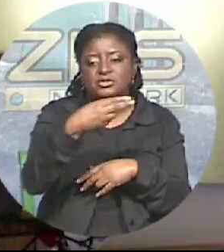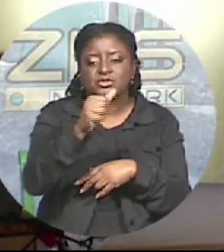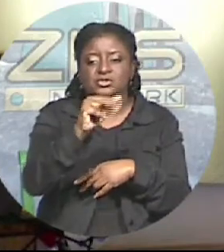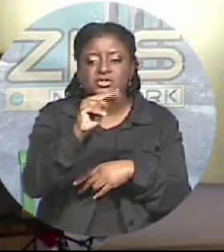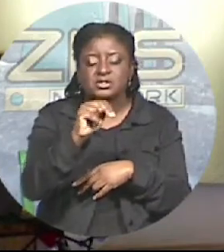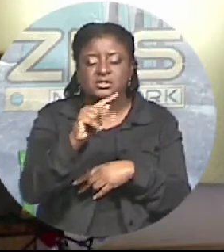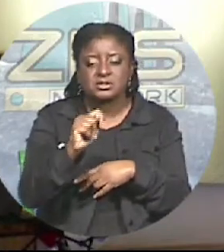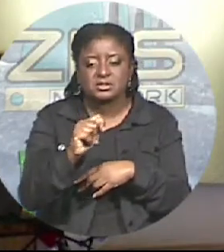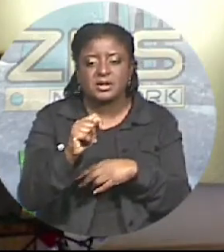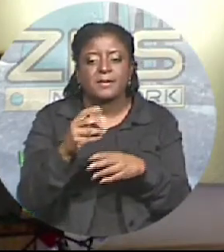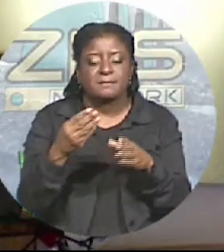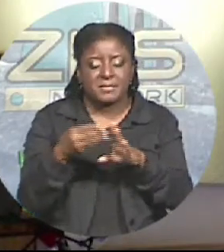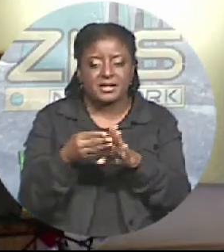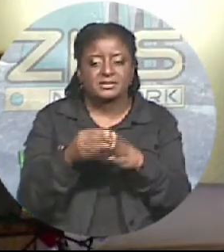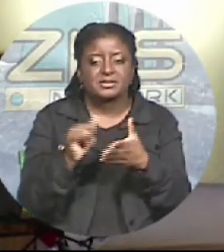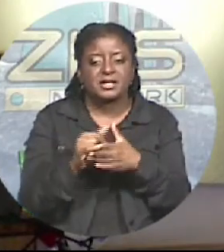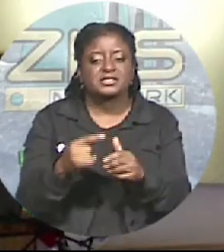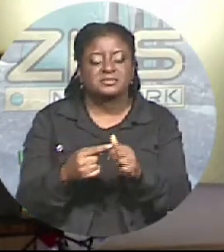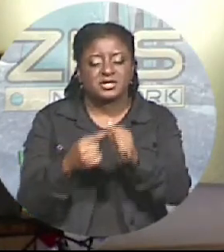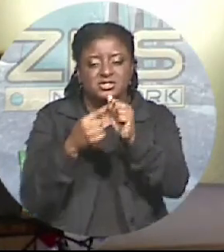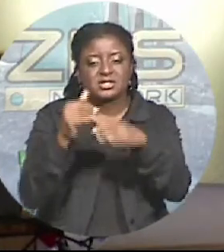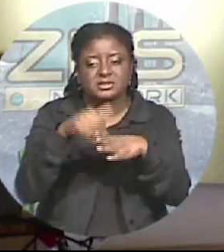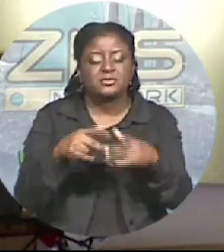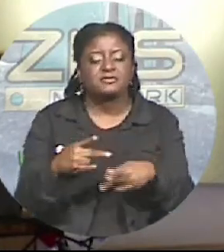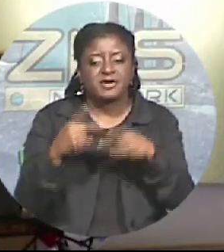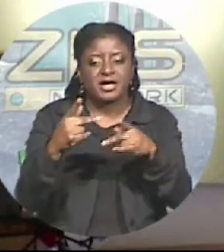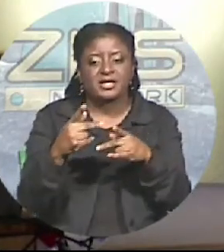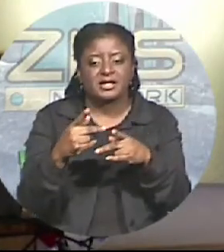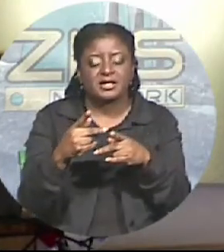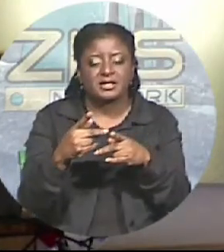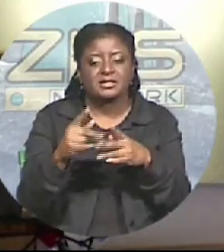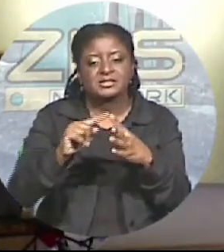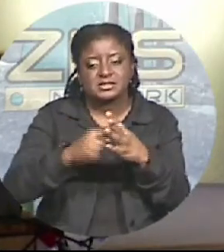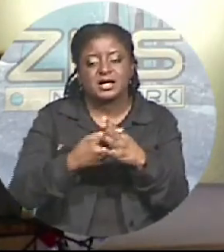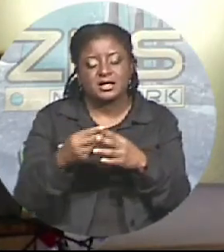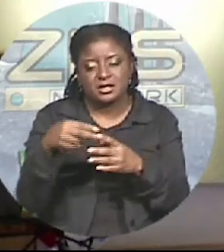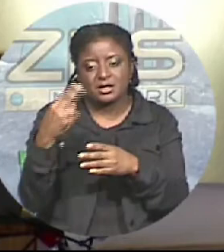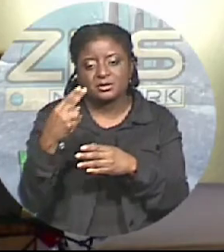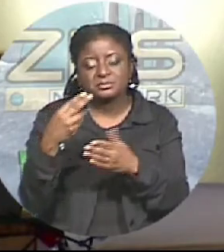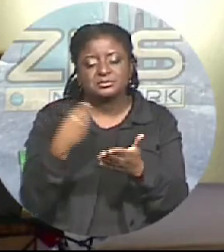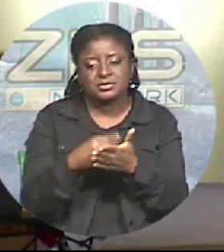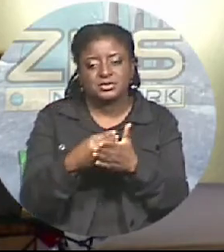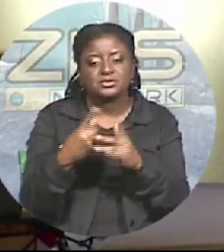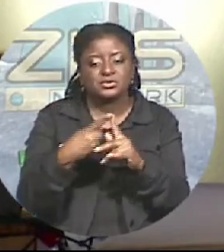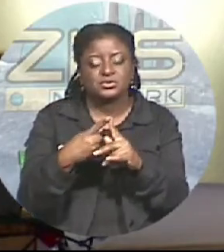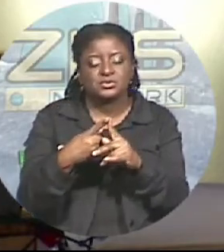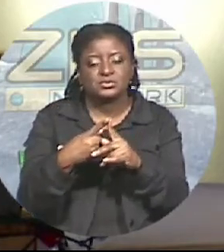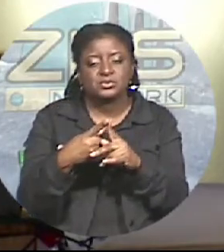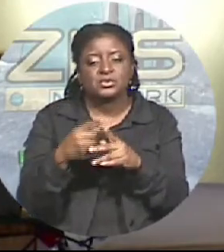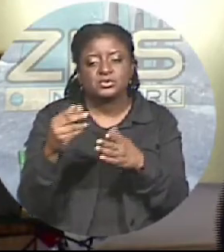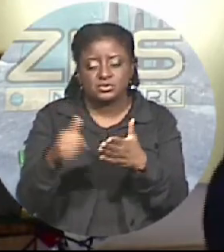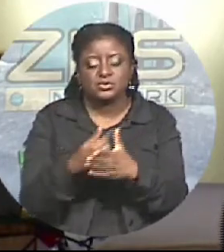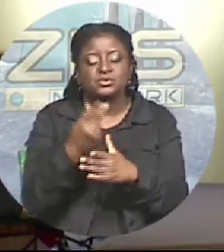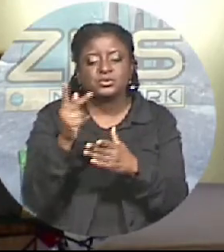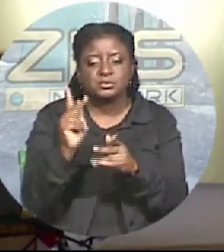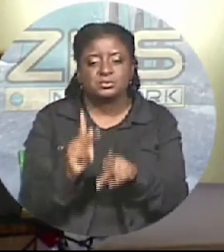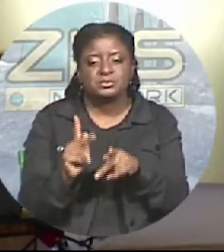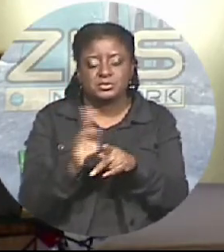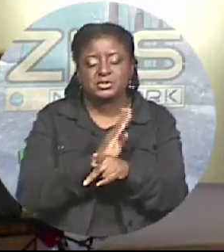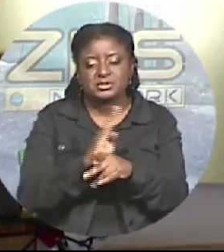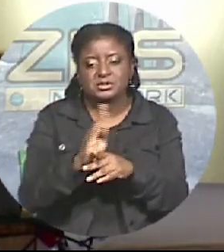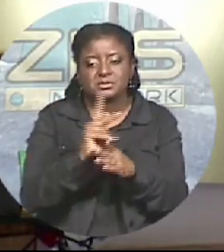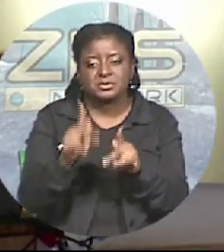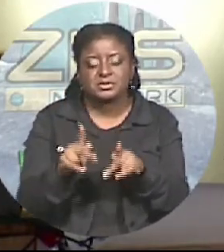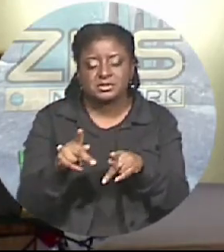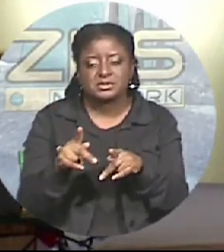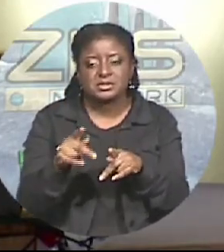specialize in providing venture capital to entrepreneurs. In the Bahamas, it is easier to